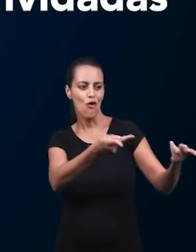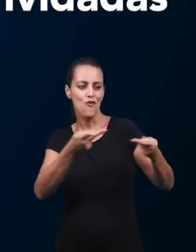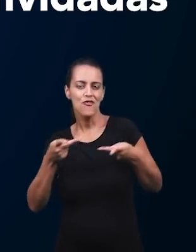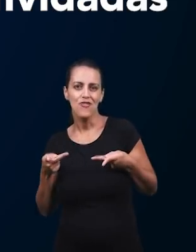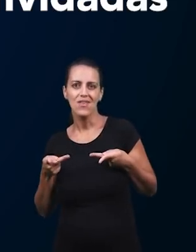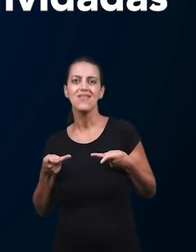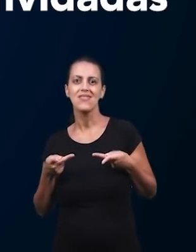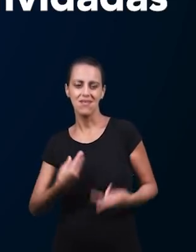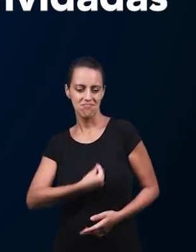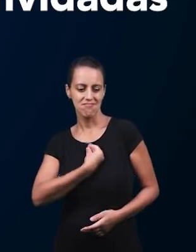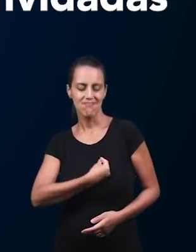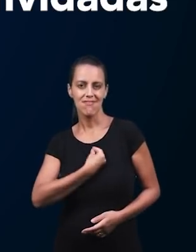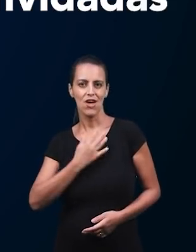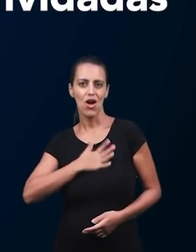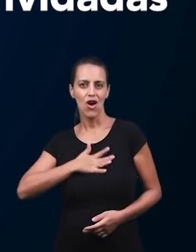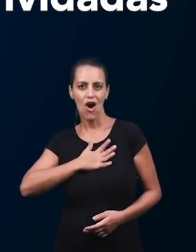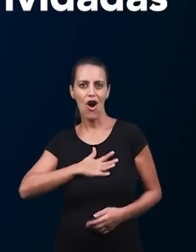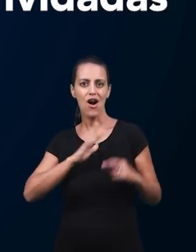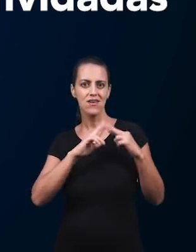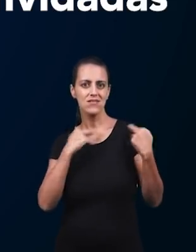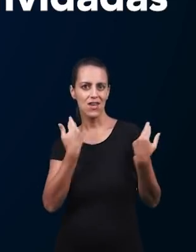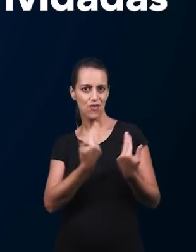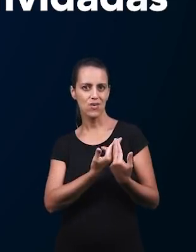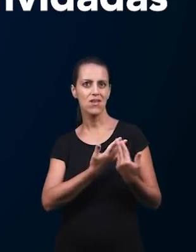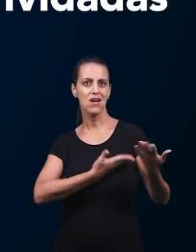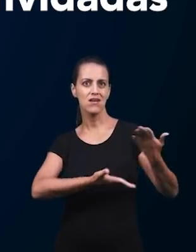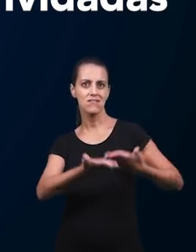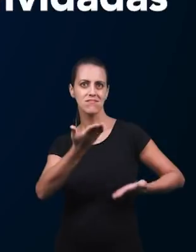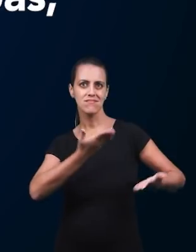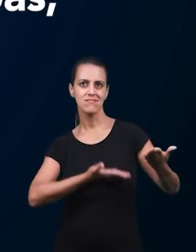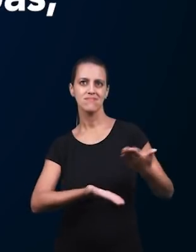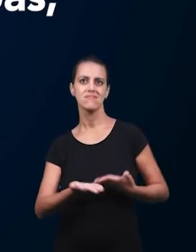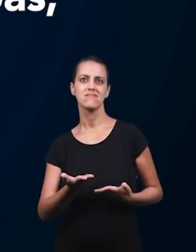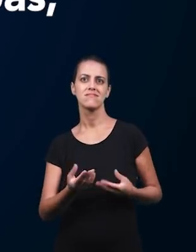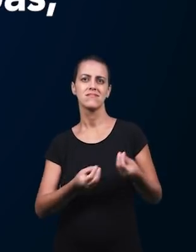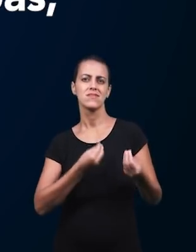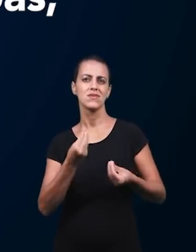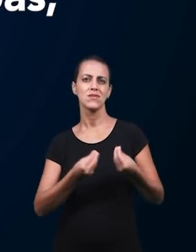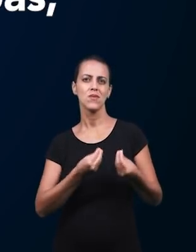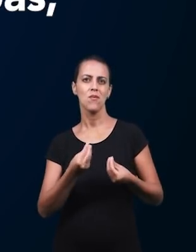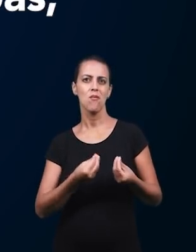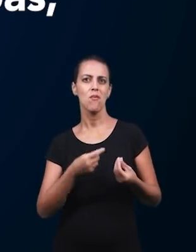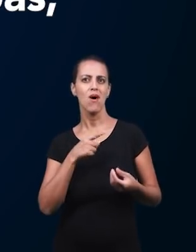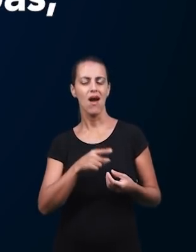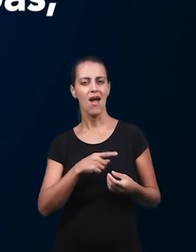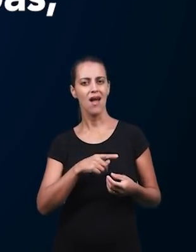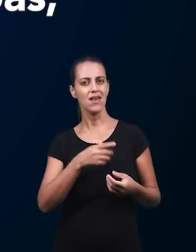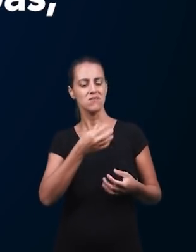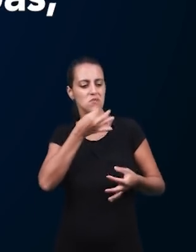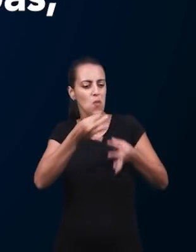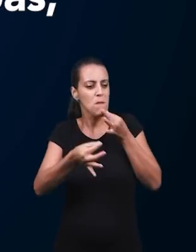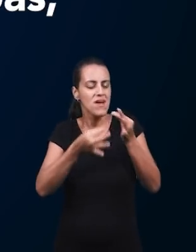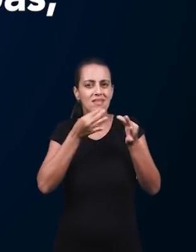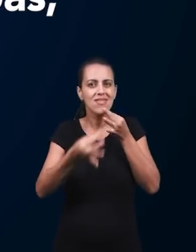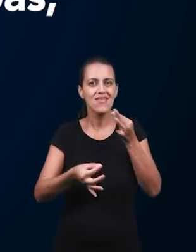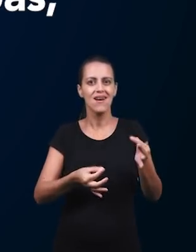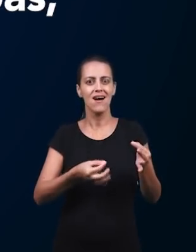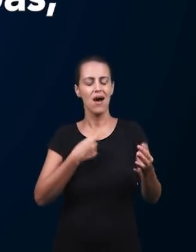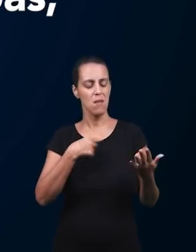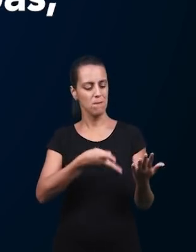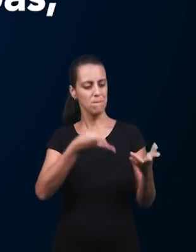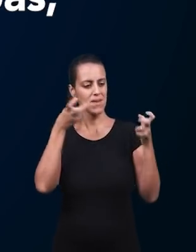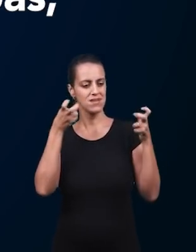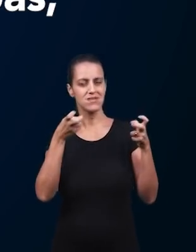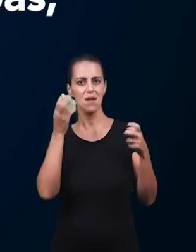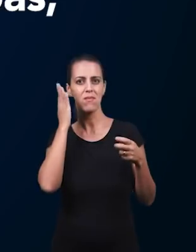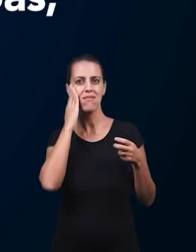great participation of the sisters, even newcomers, and they have been actively participating, adding their